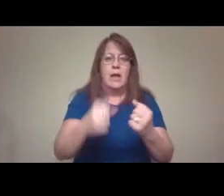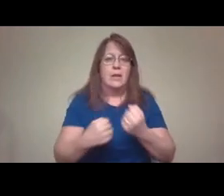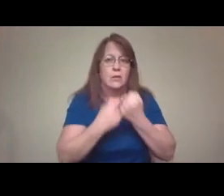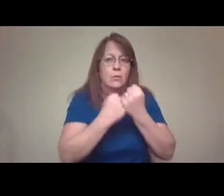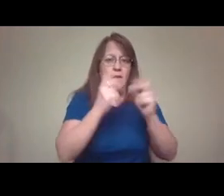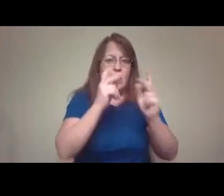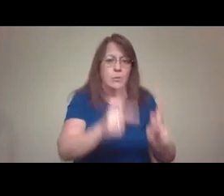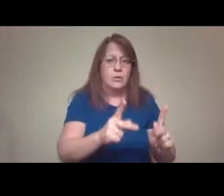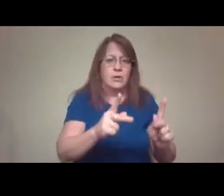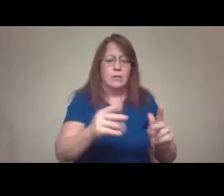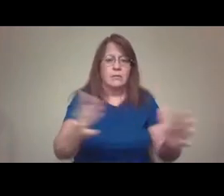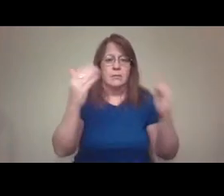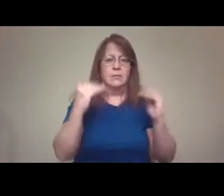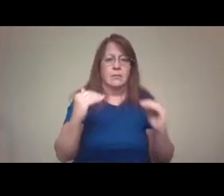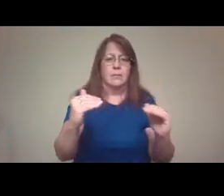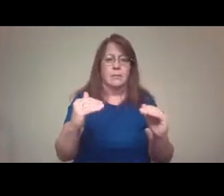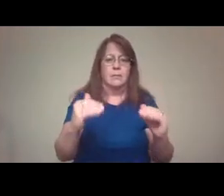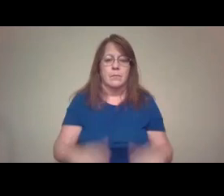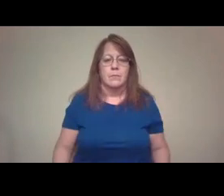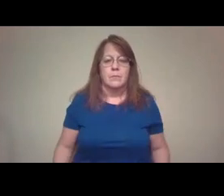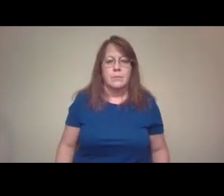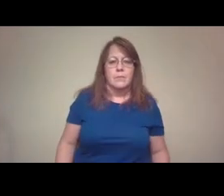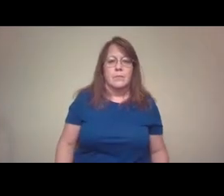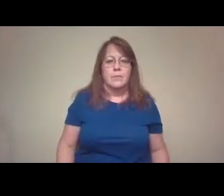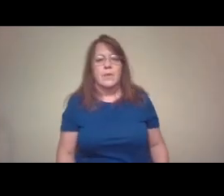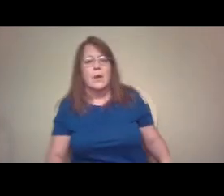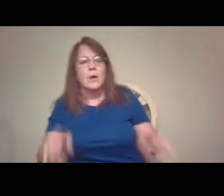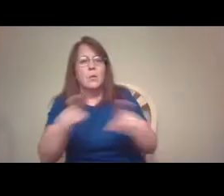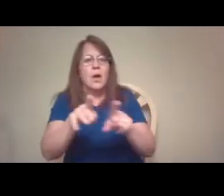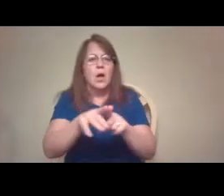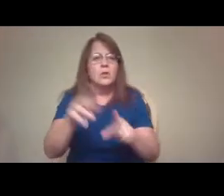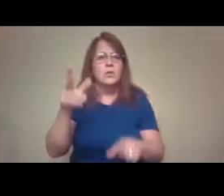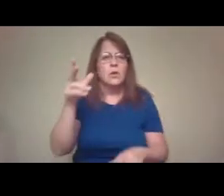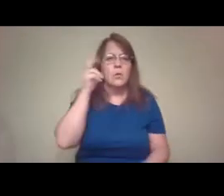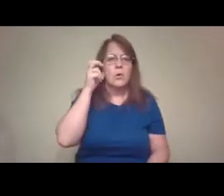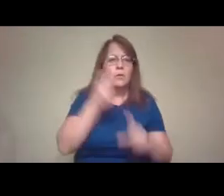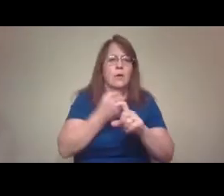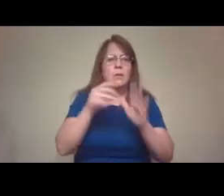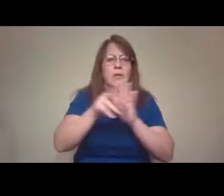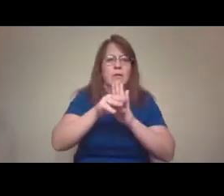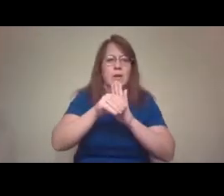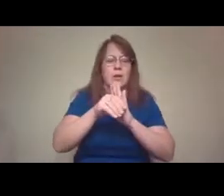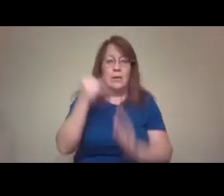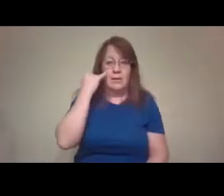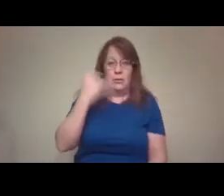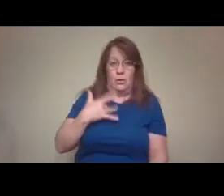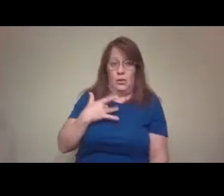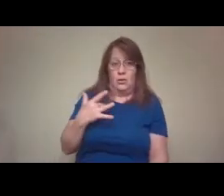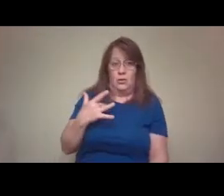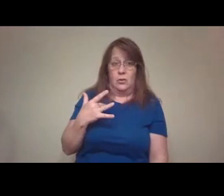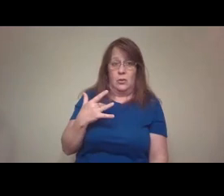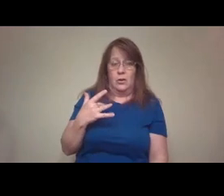Next slide. What we also heard from the youth in the video is if you're concerned that a person may be having thoughts